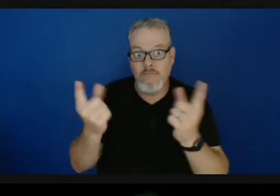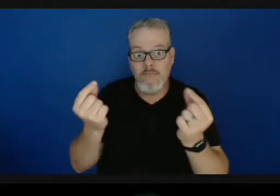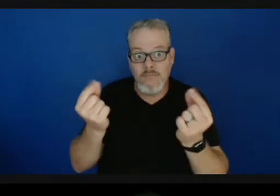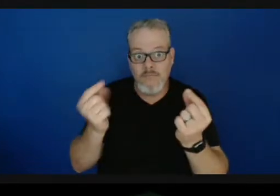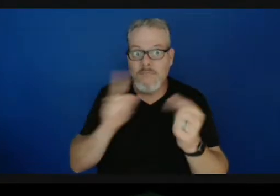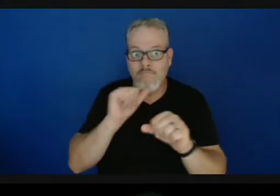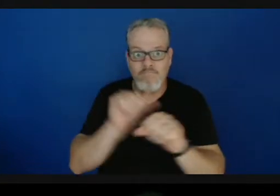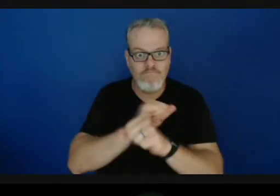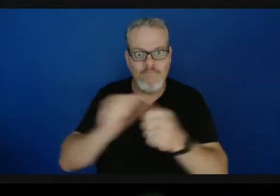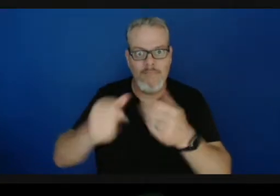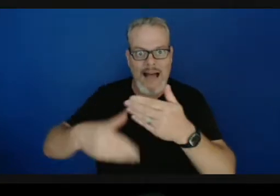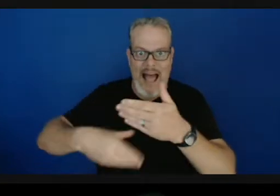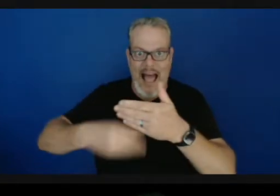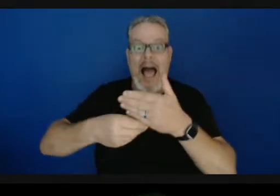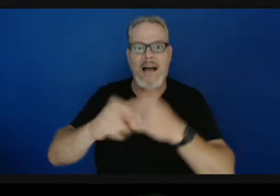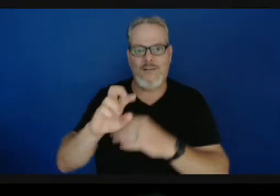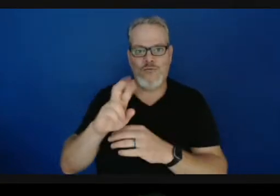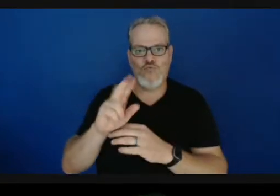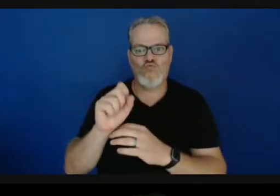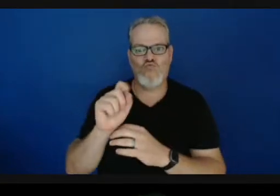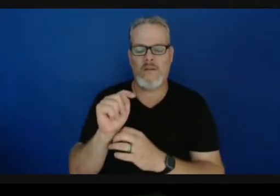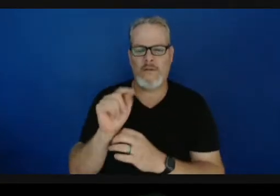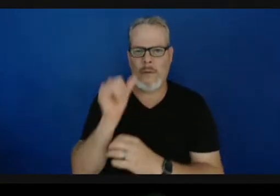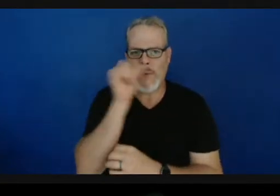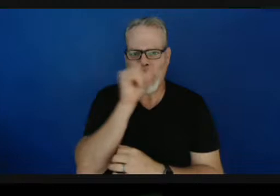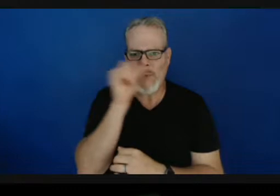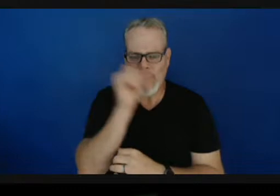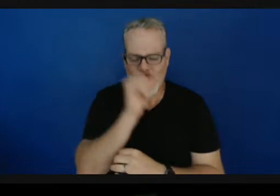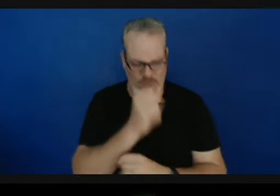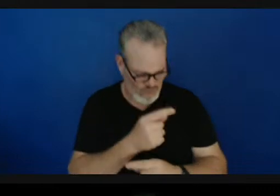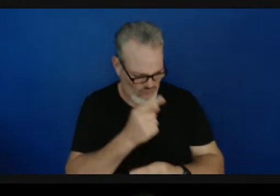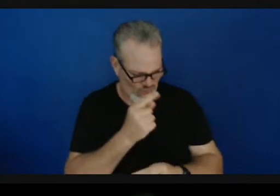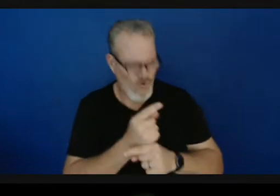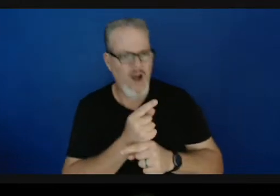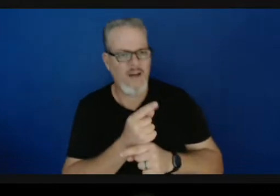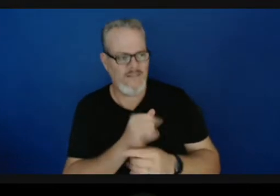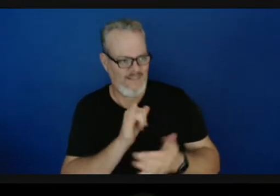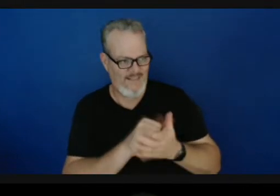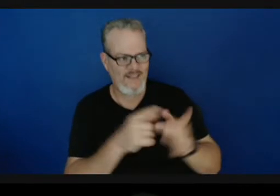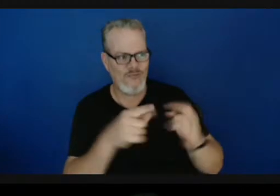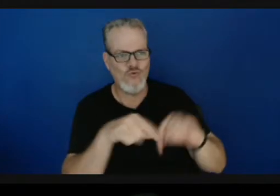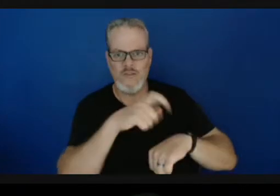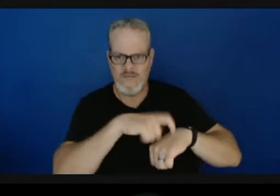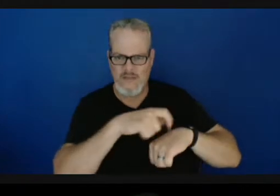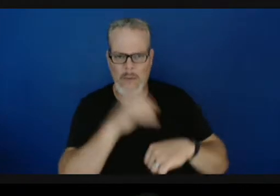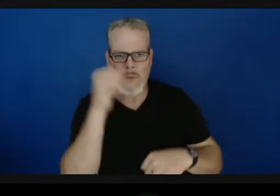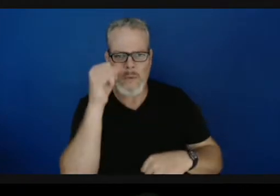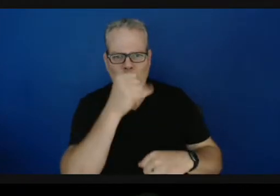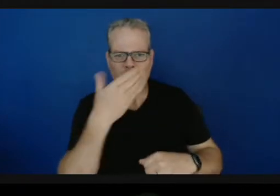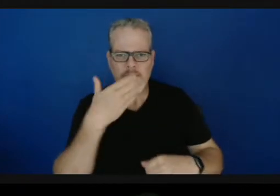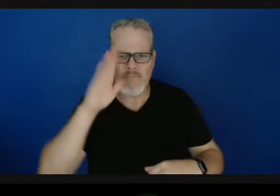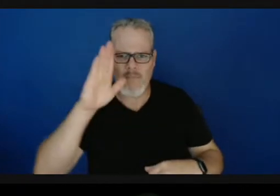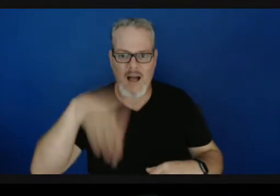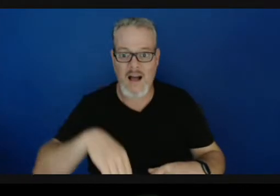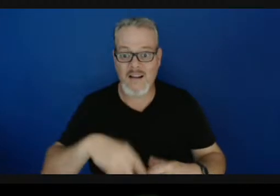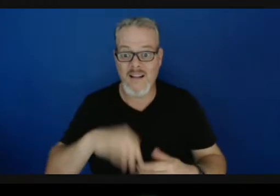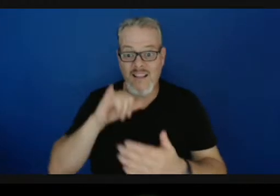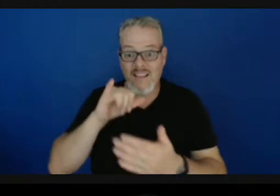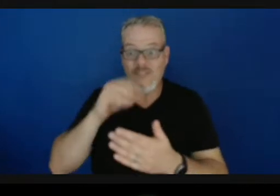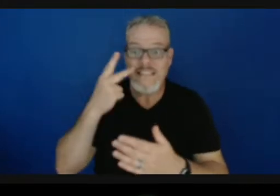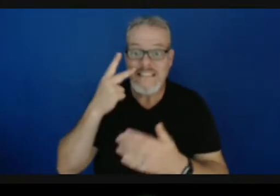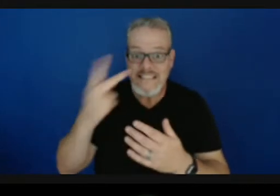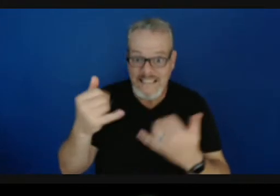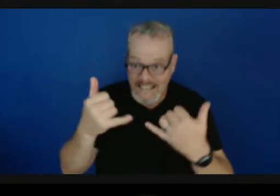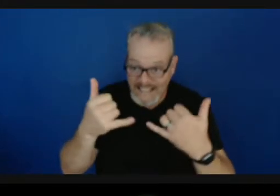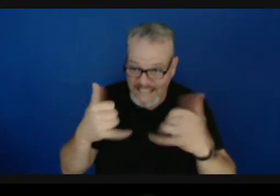Yeah, good point. Yeah, so yeah, absolutely. That was during a low sulfur period. They could have caught it a lot worse. And even with that background, looks like they're getting some effect there,